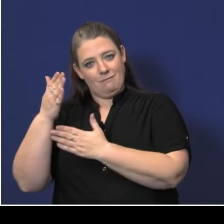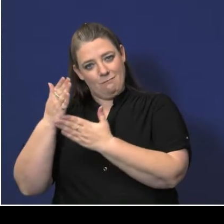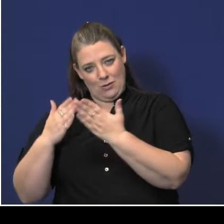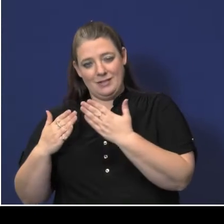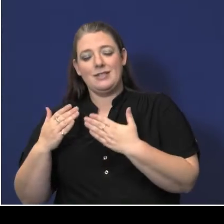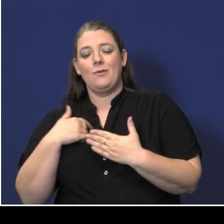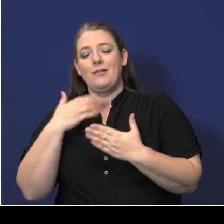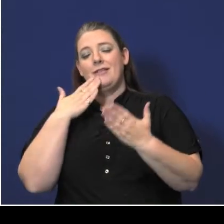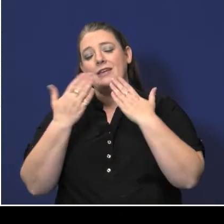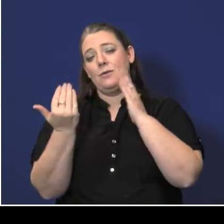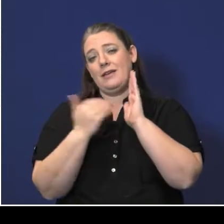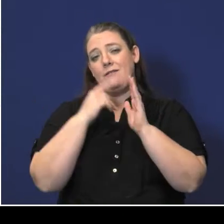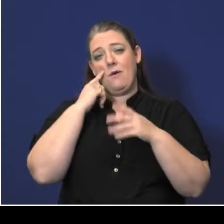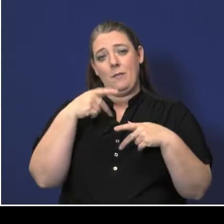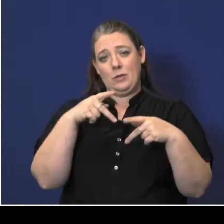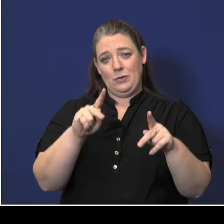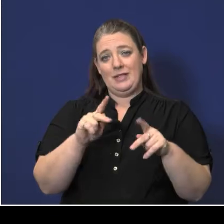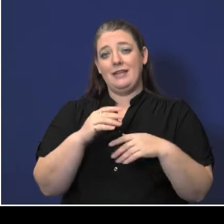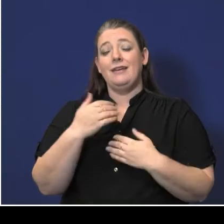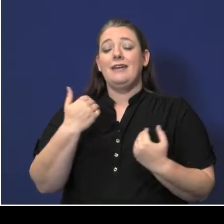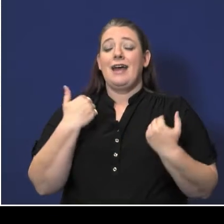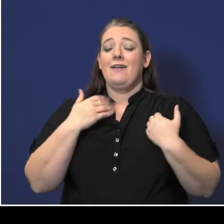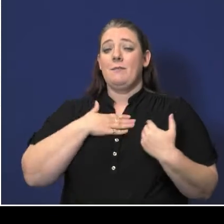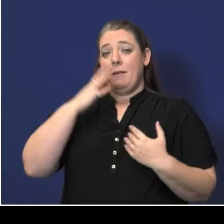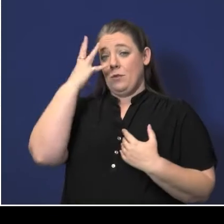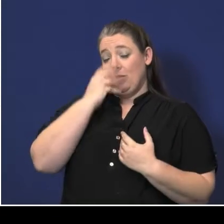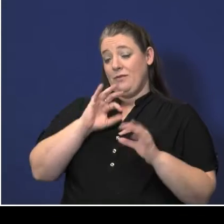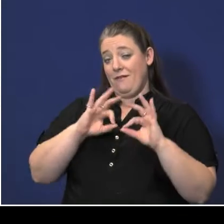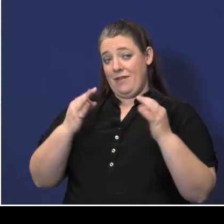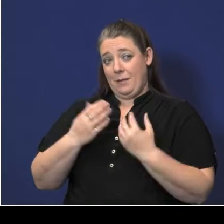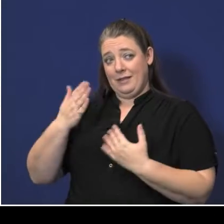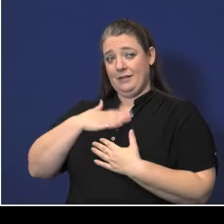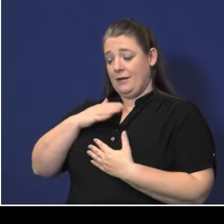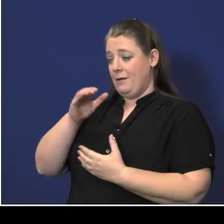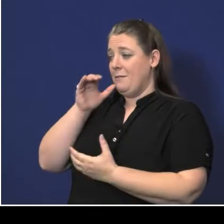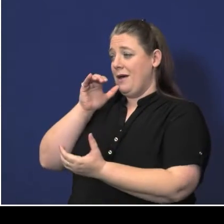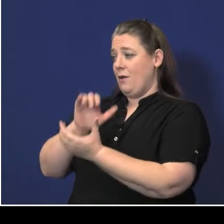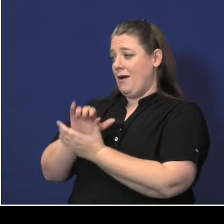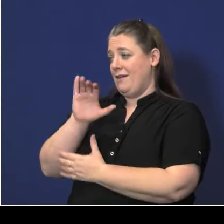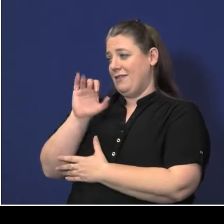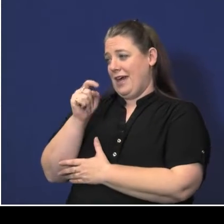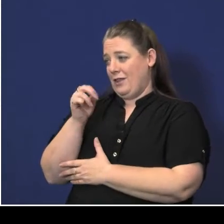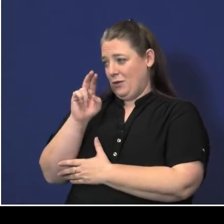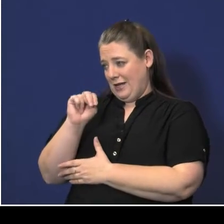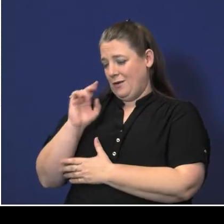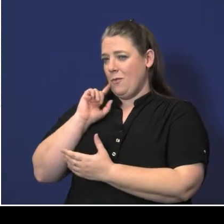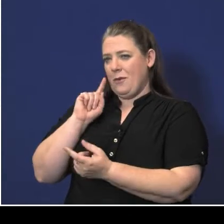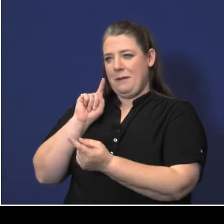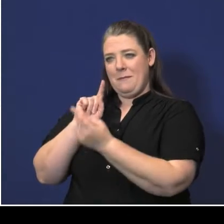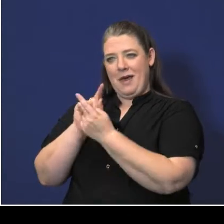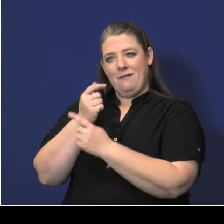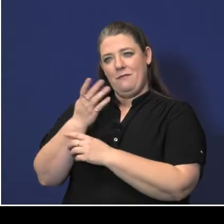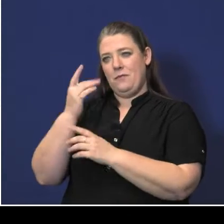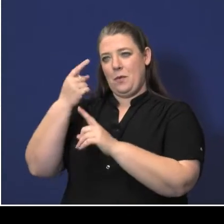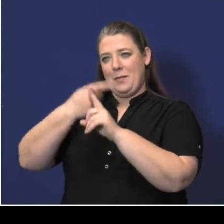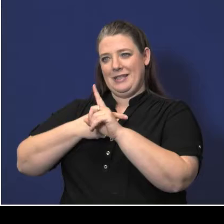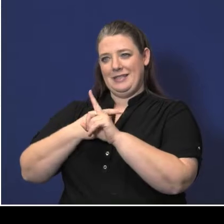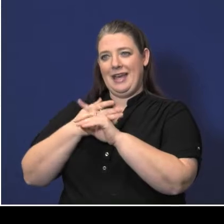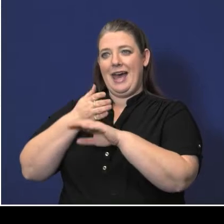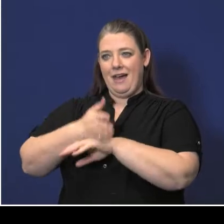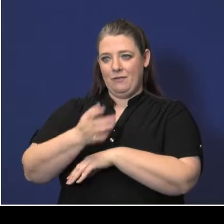for the opportunity. I have my beautiful family here. This is my wife, Catherine. We met a few months after I moved to